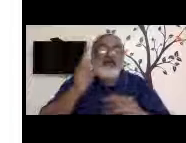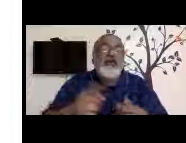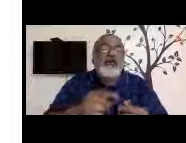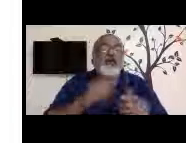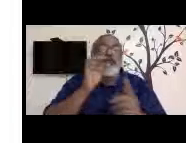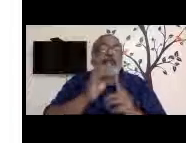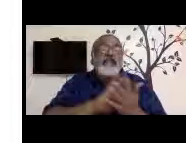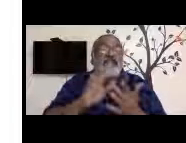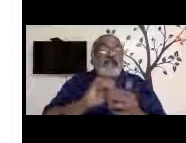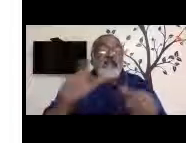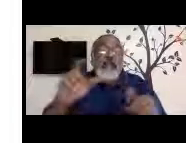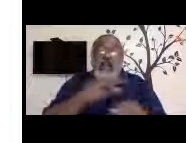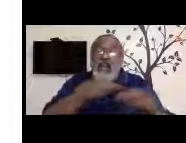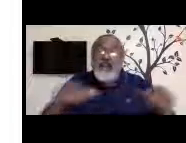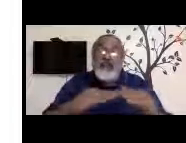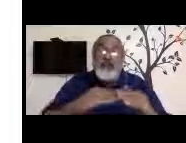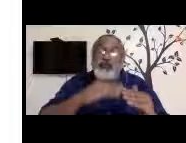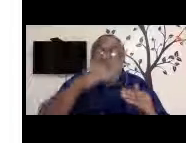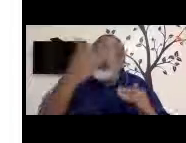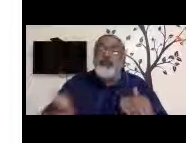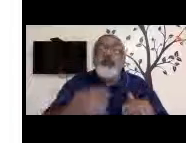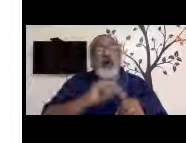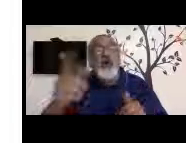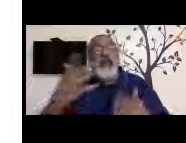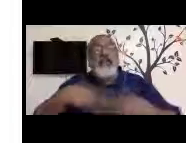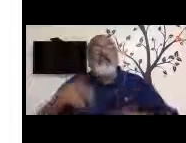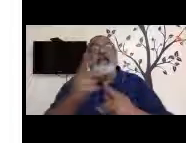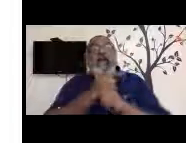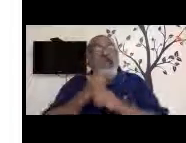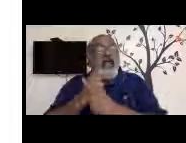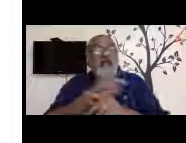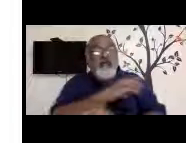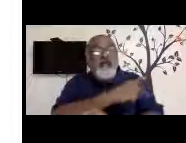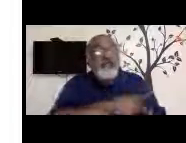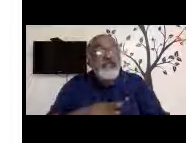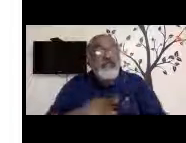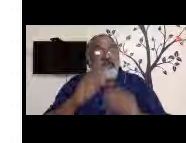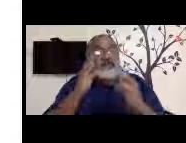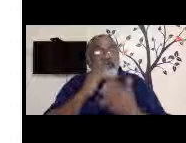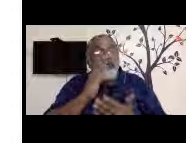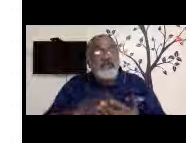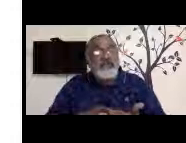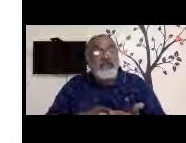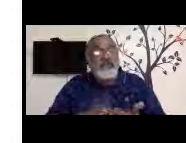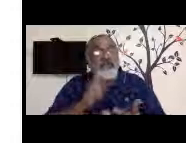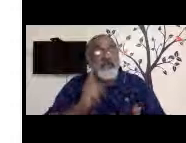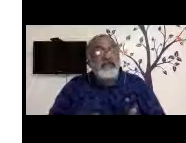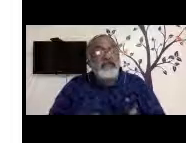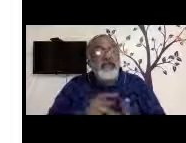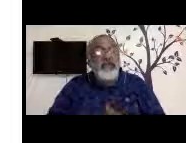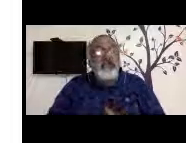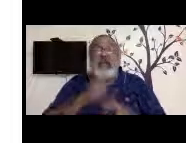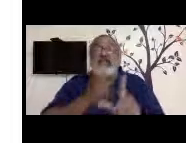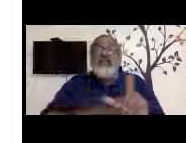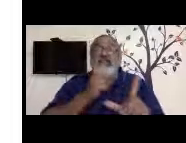And further to that, what else are mentioned? We have the yearly screening of children with